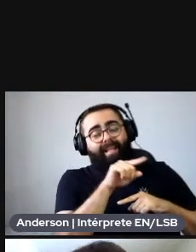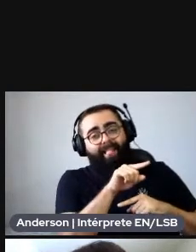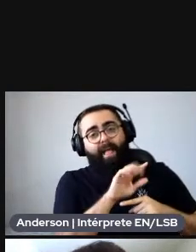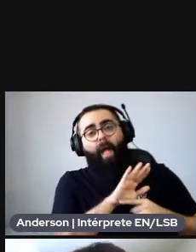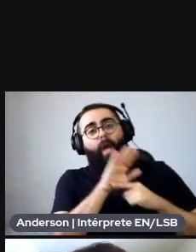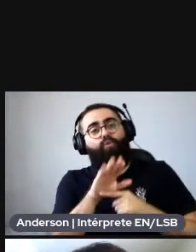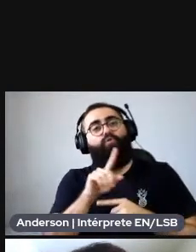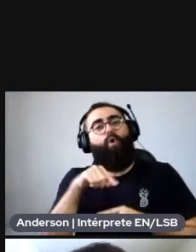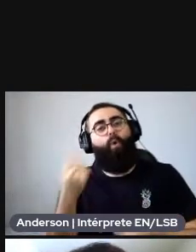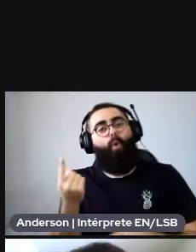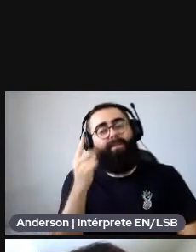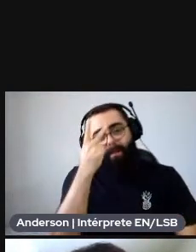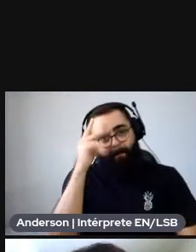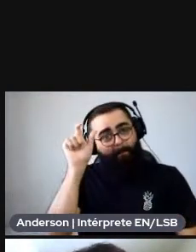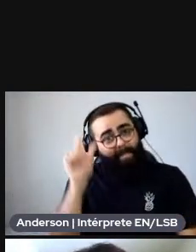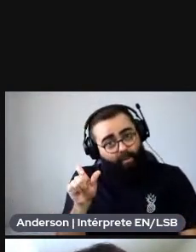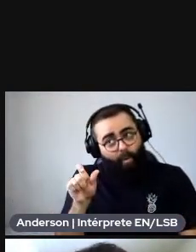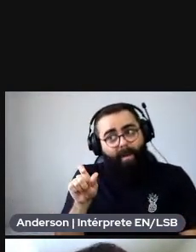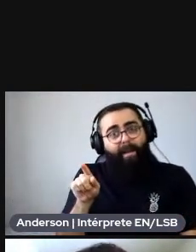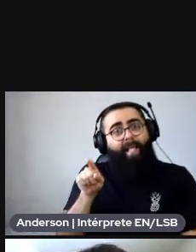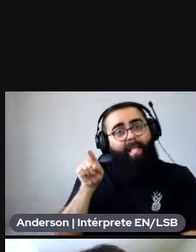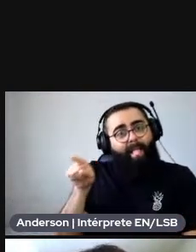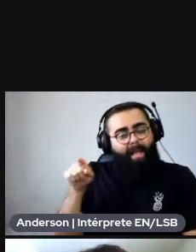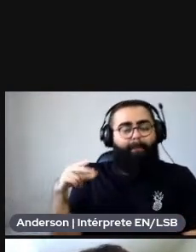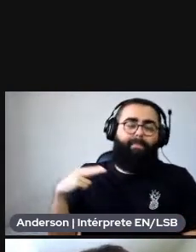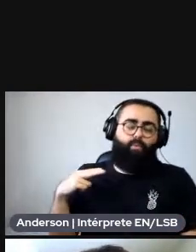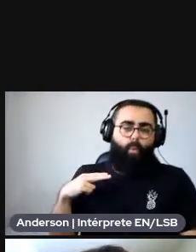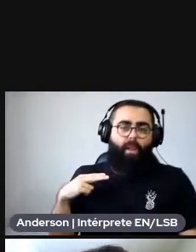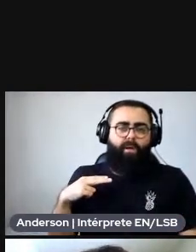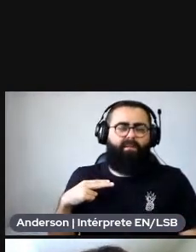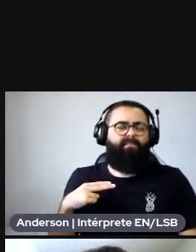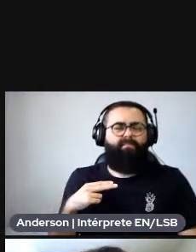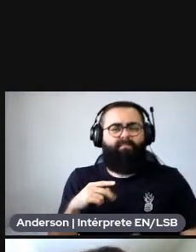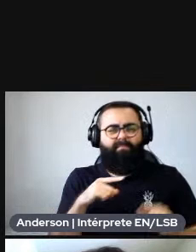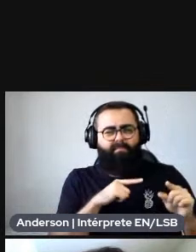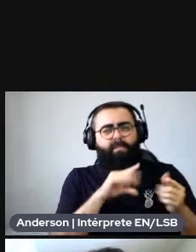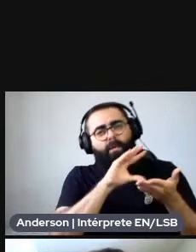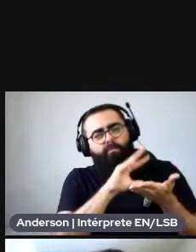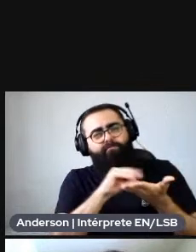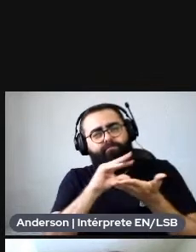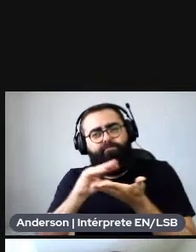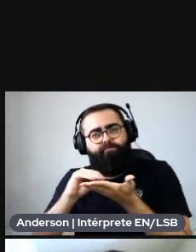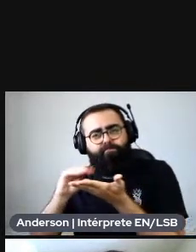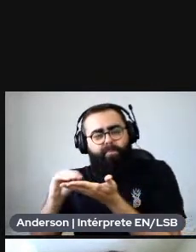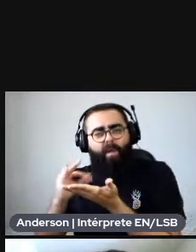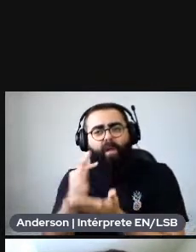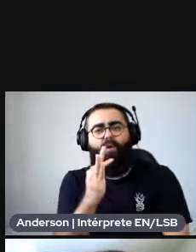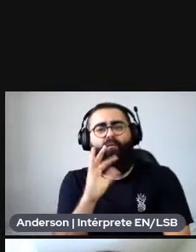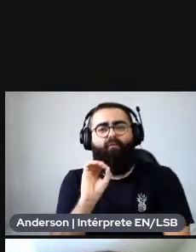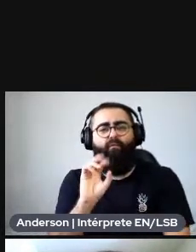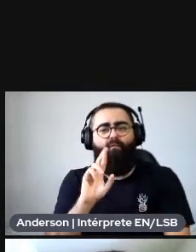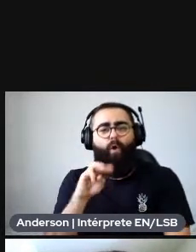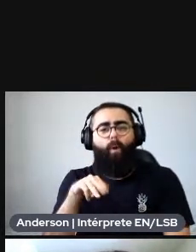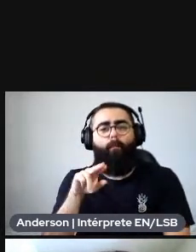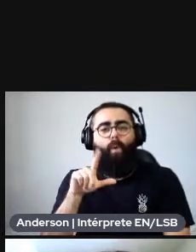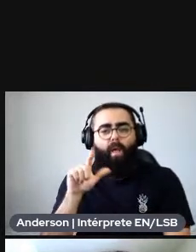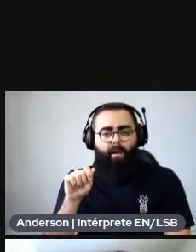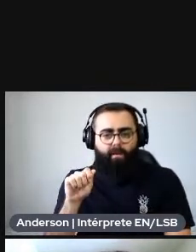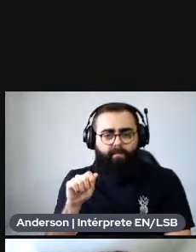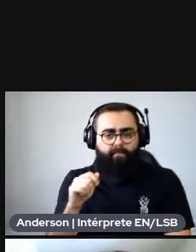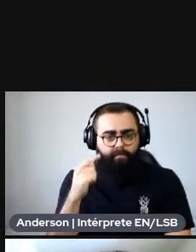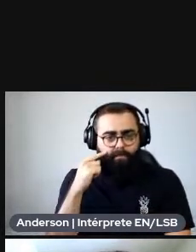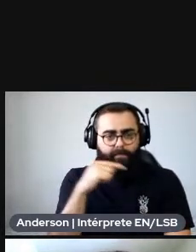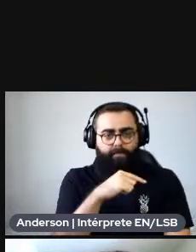that it is personal. So this is a modifier of favor, of favor. Pardon.